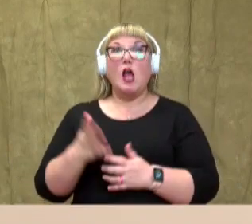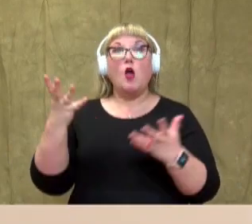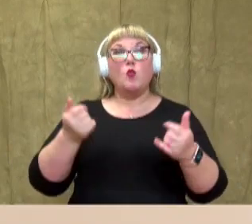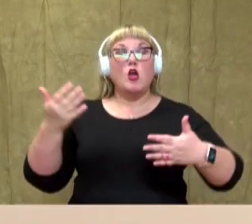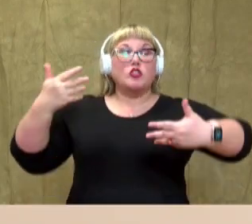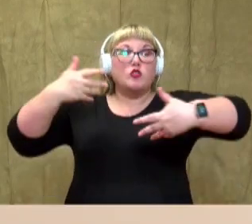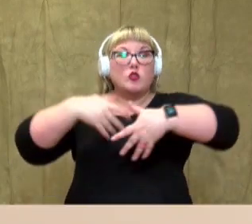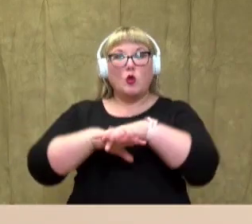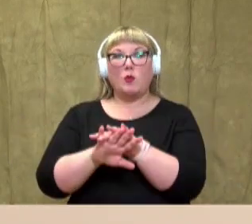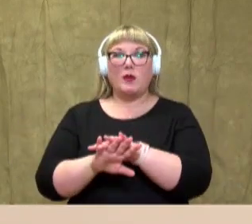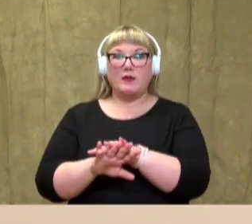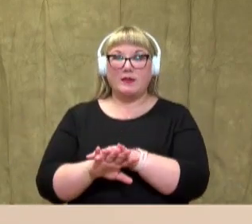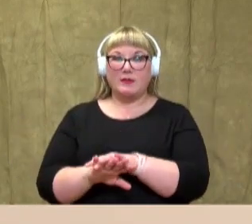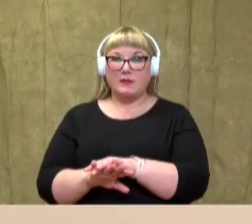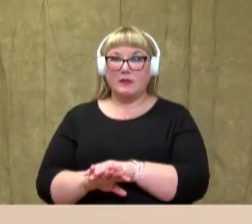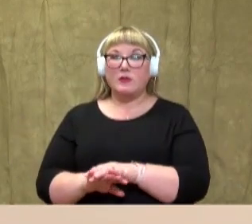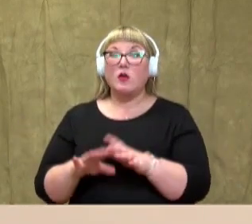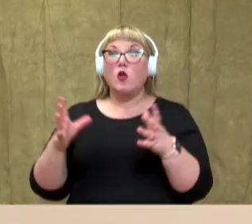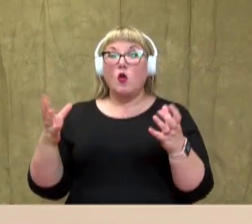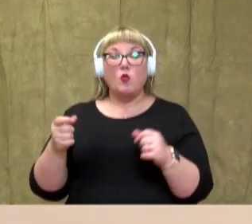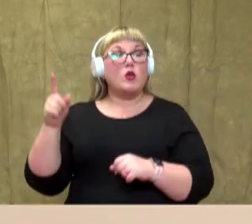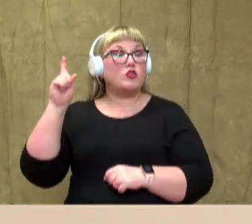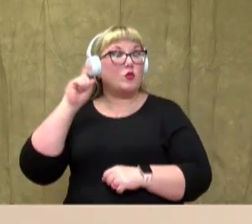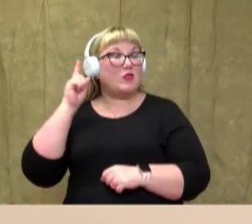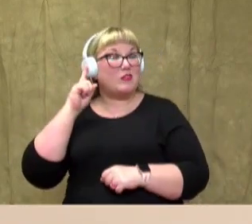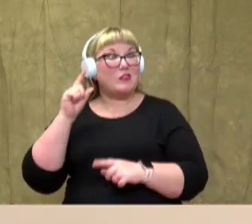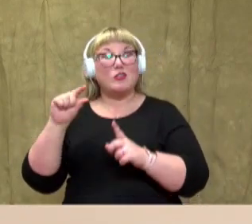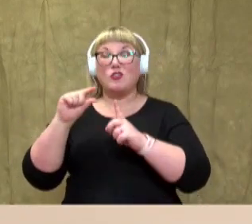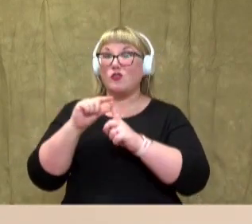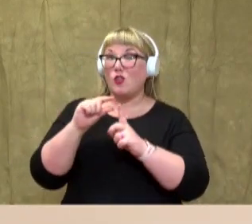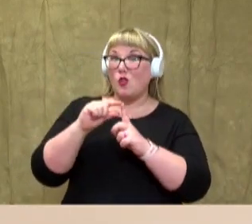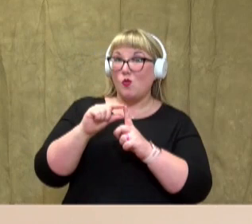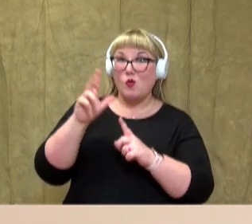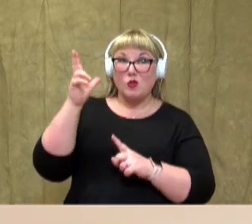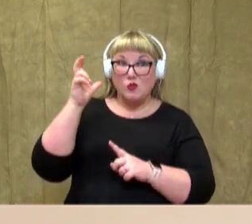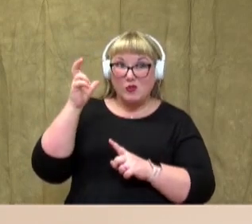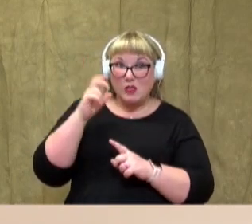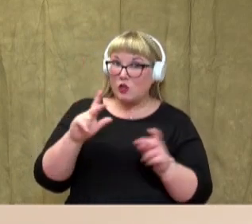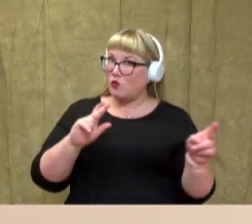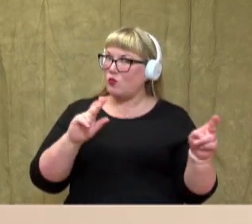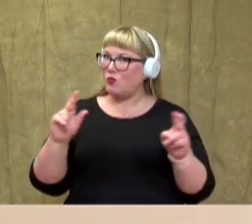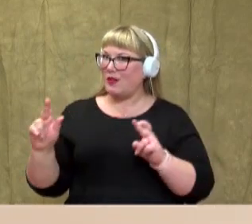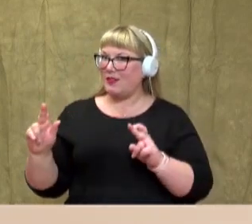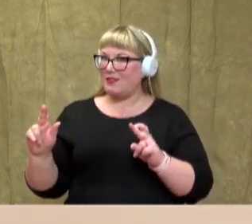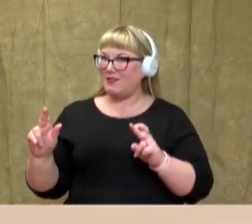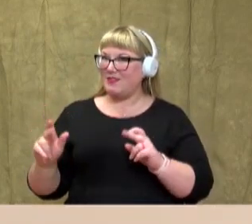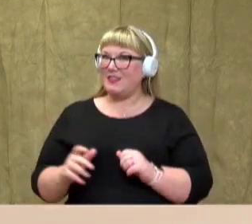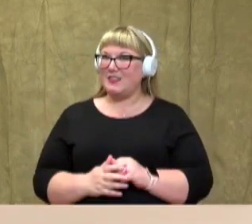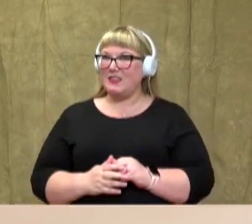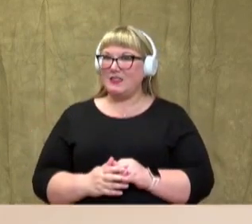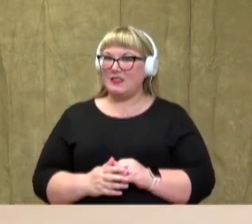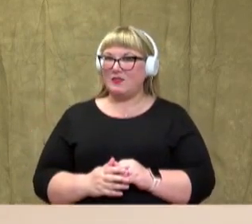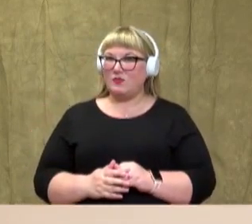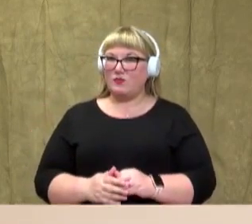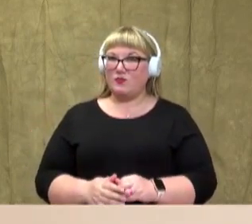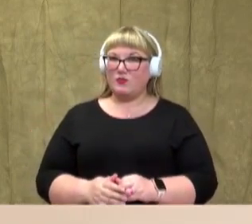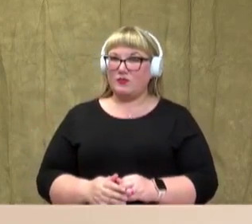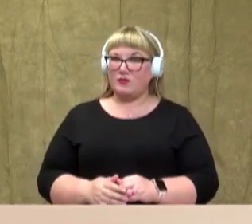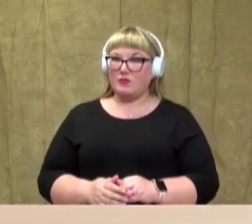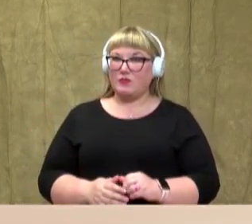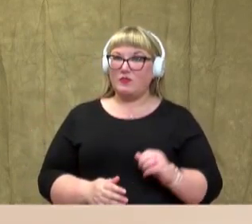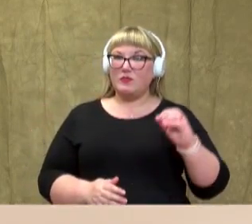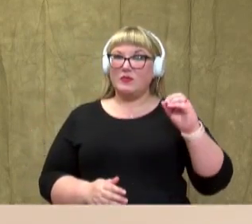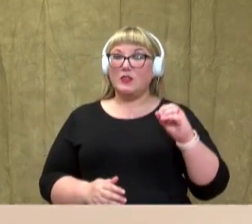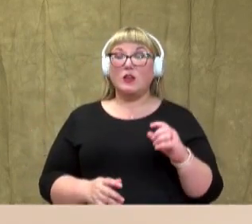blend up the sounds. And I want you to listen for the word that you hear. Ready, friends? All right, let's try it. Here we